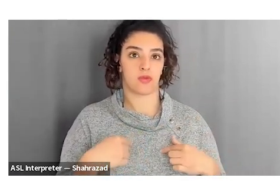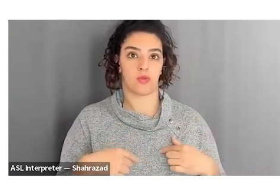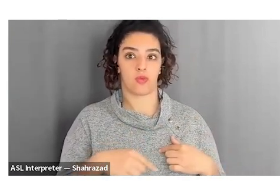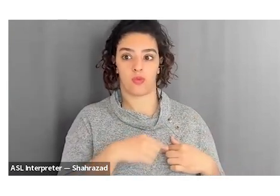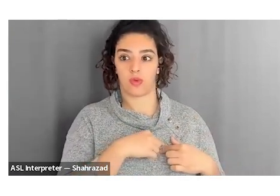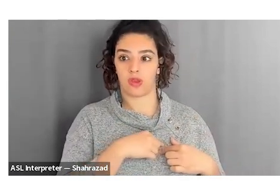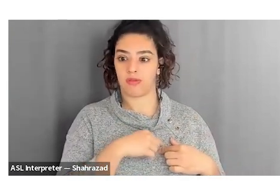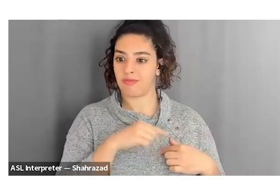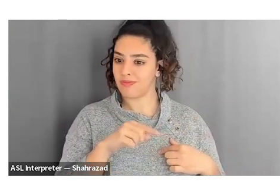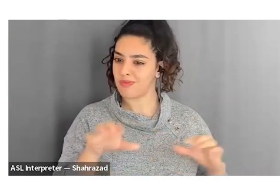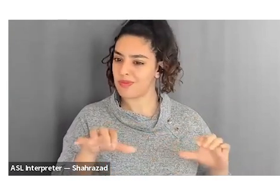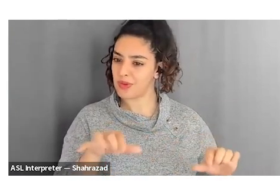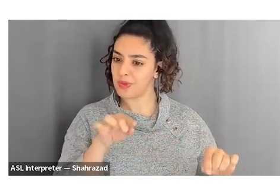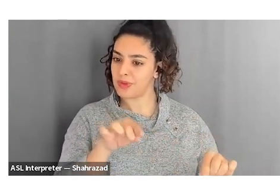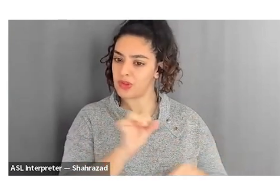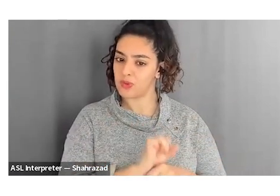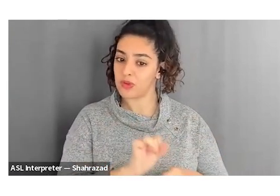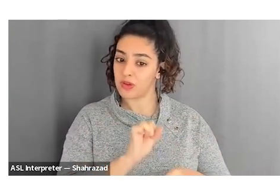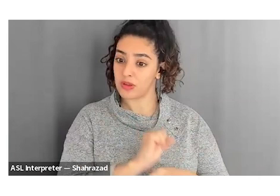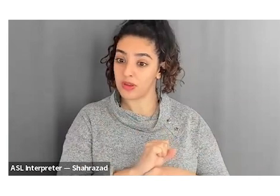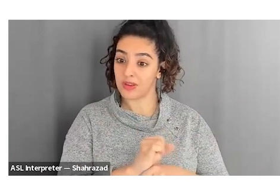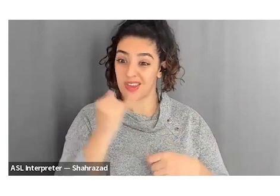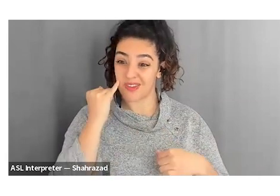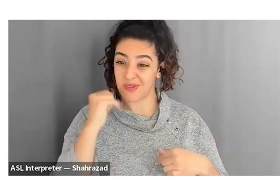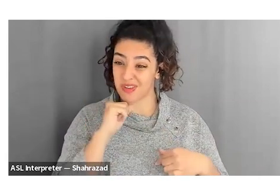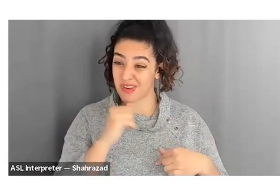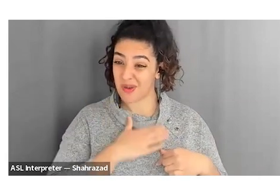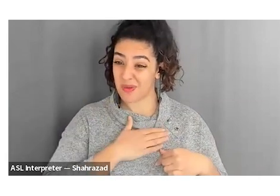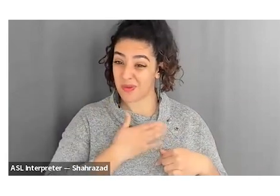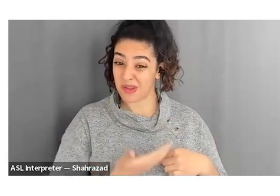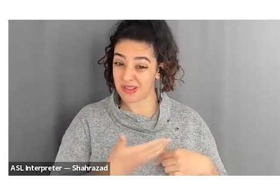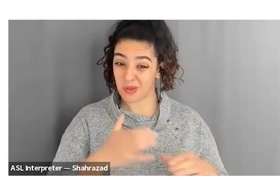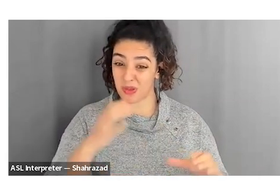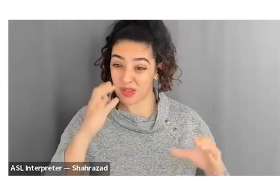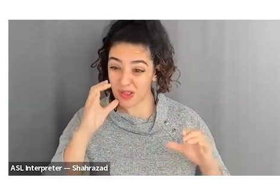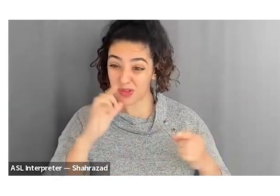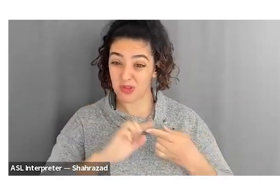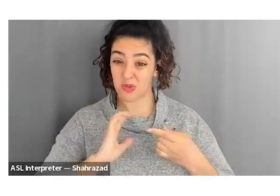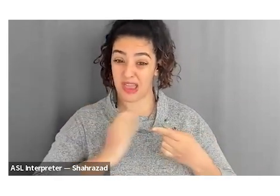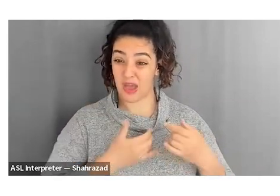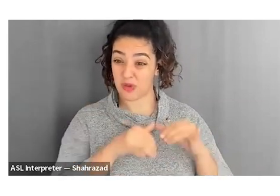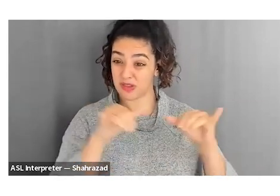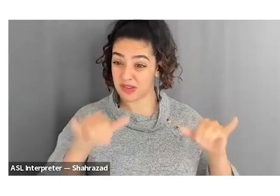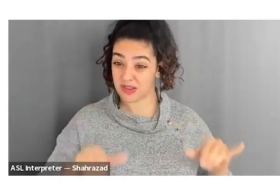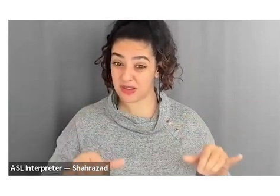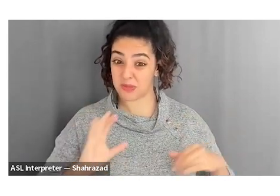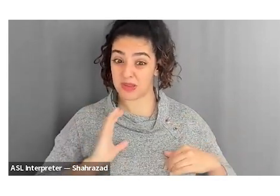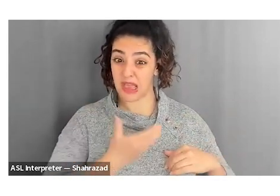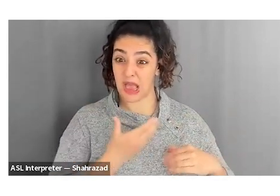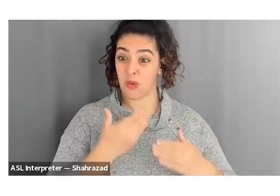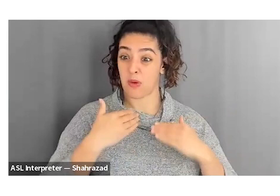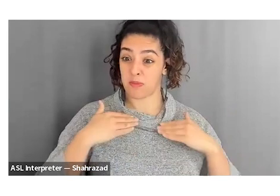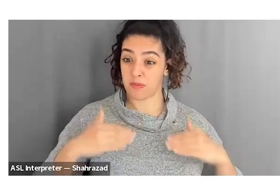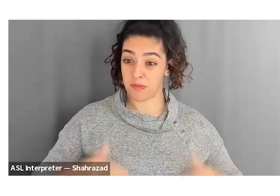this work if we're not willing to listen to the systems within our own bodies and minds? That's really, really